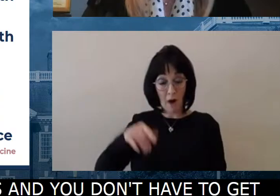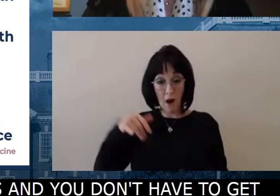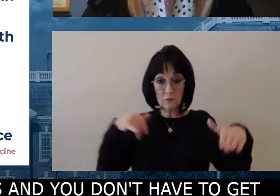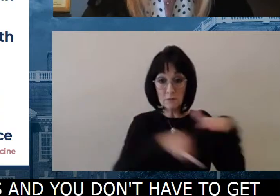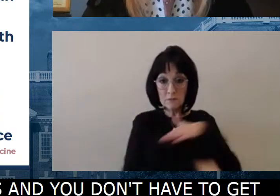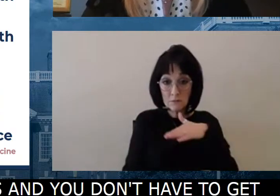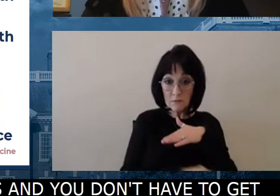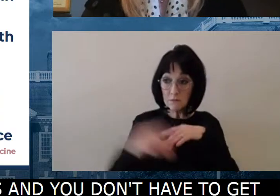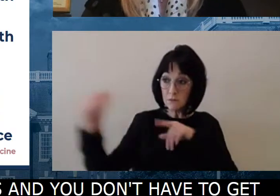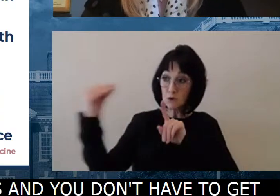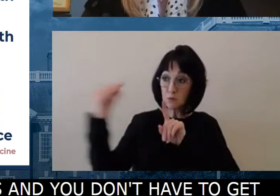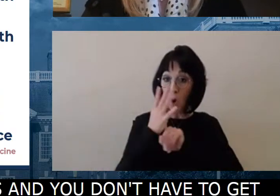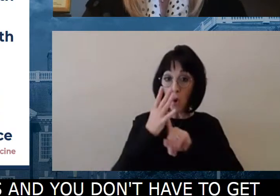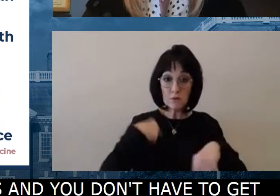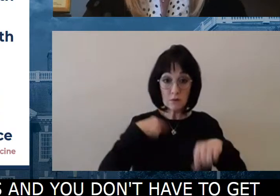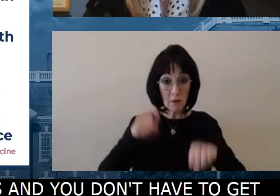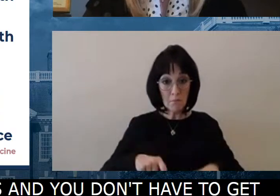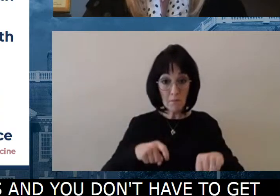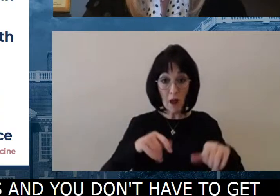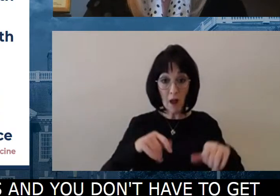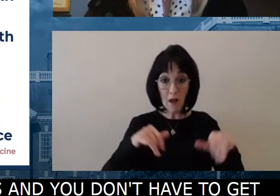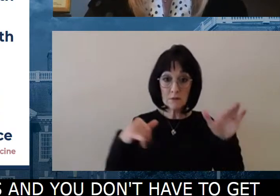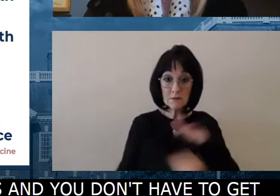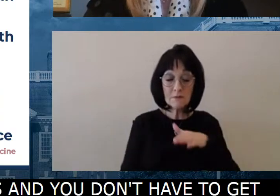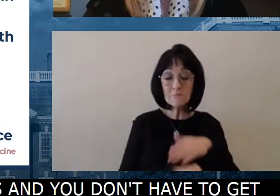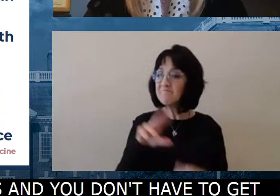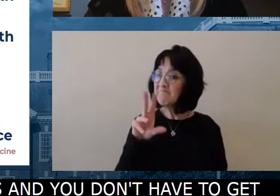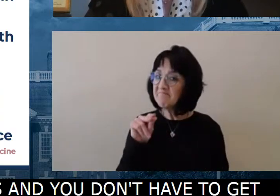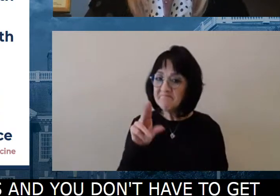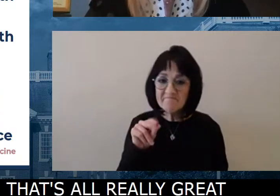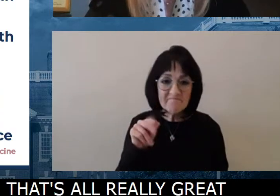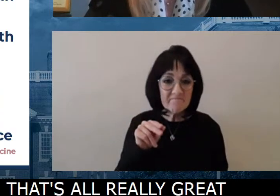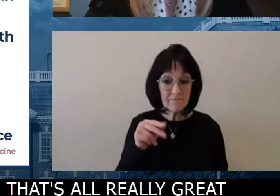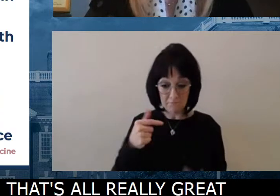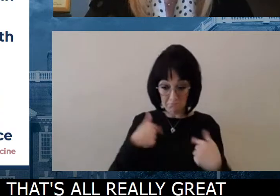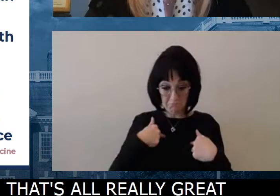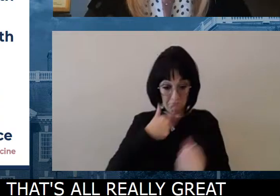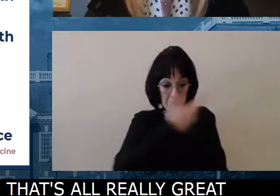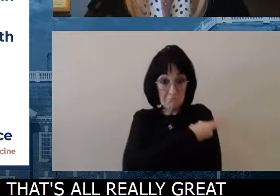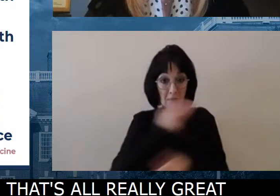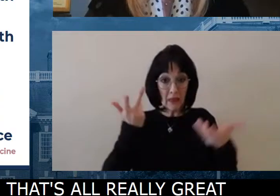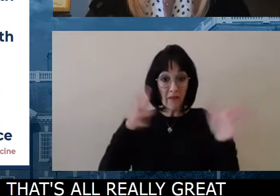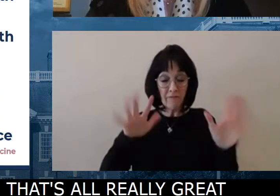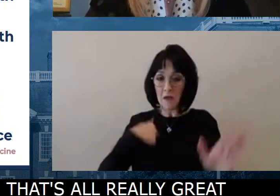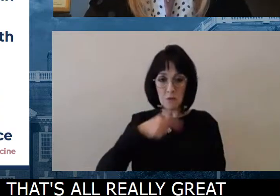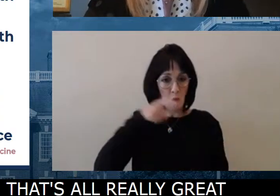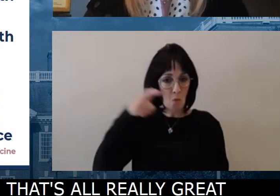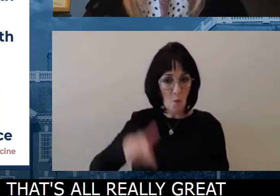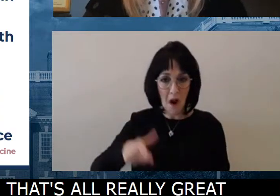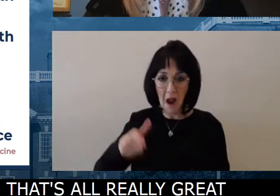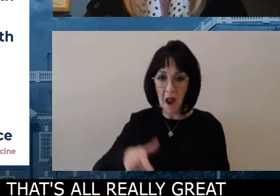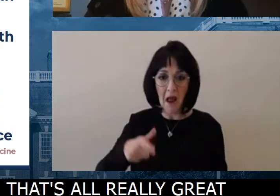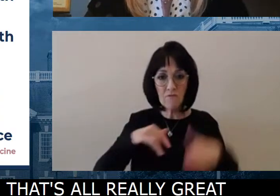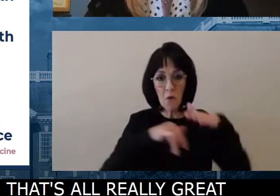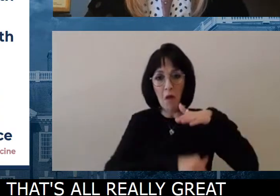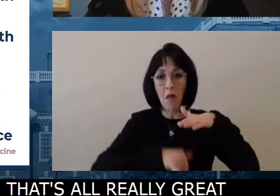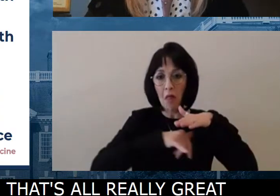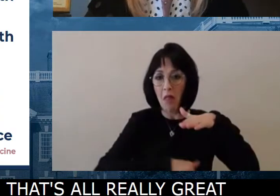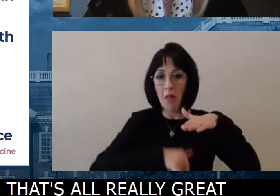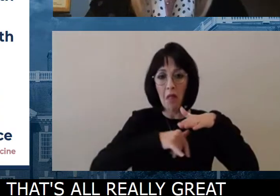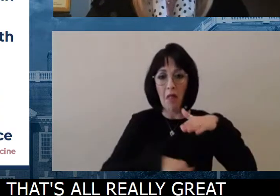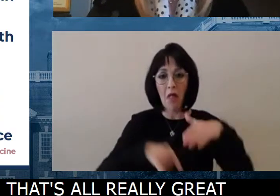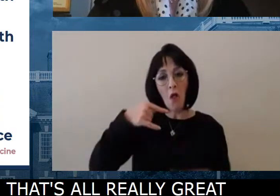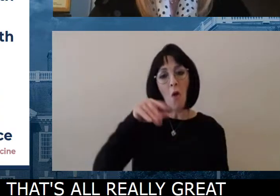We do, though, want to make sure people know that there's still caution that we have to have in